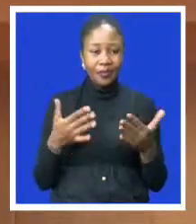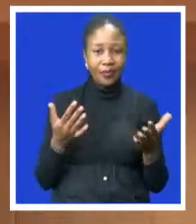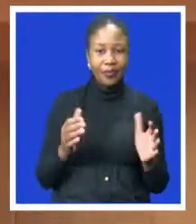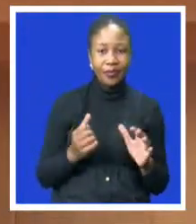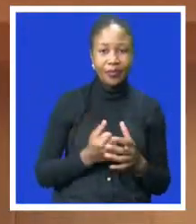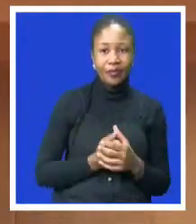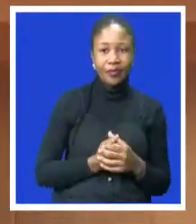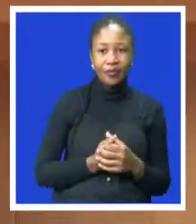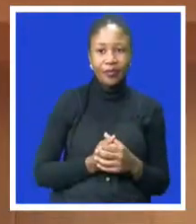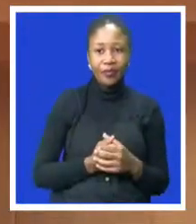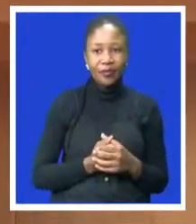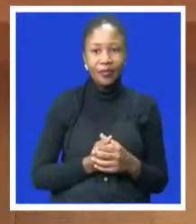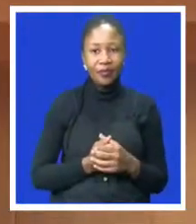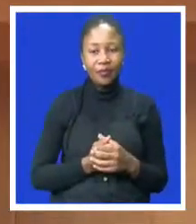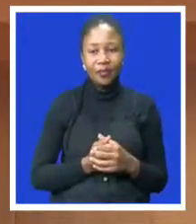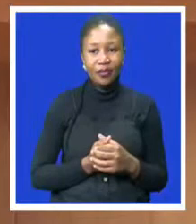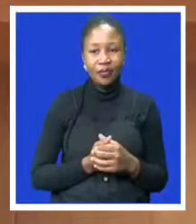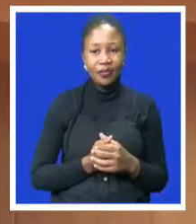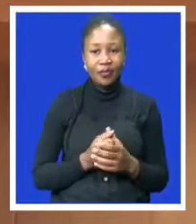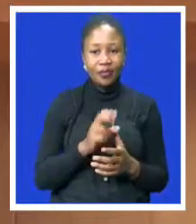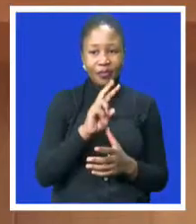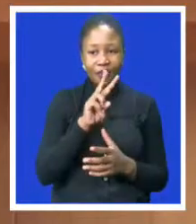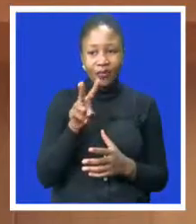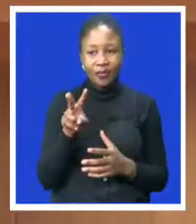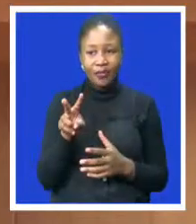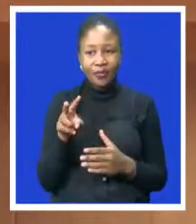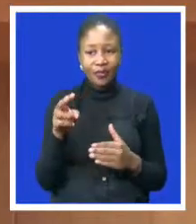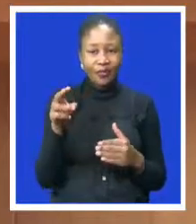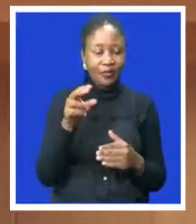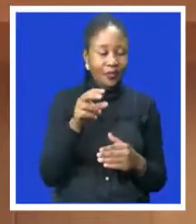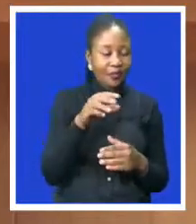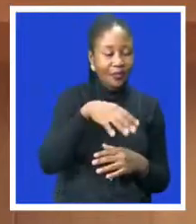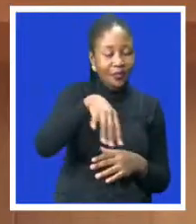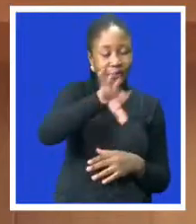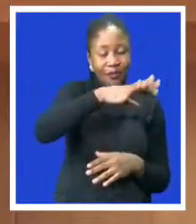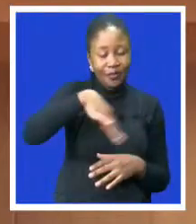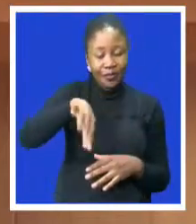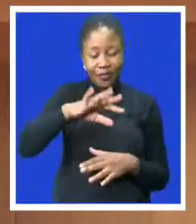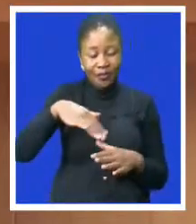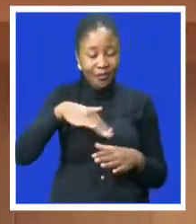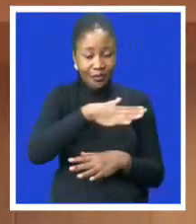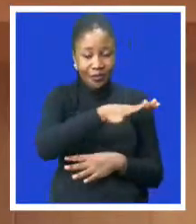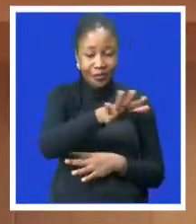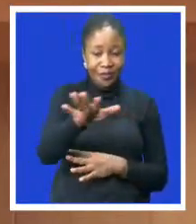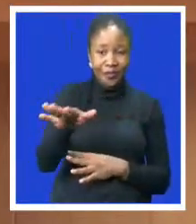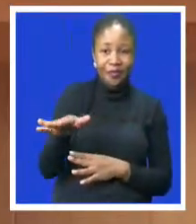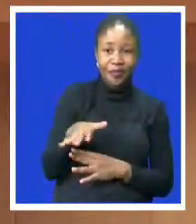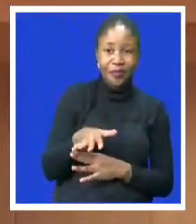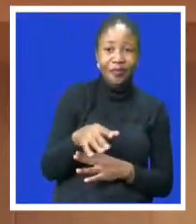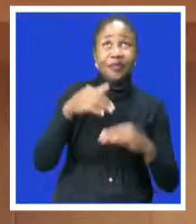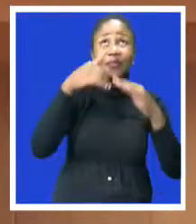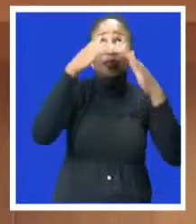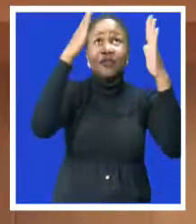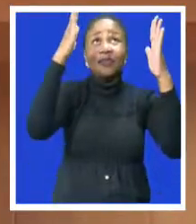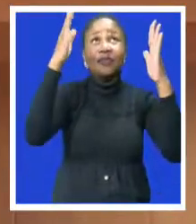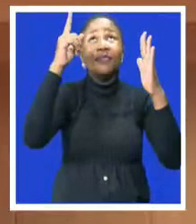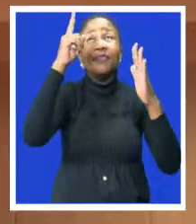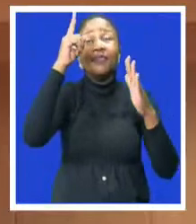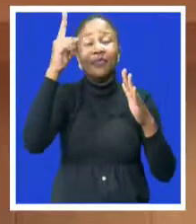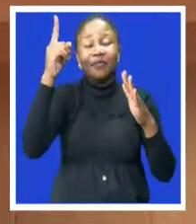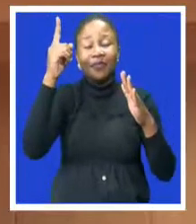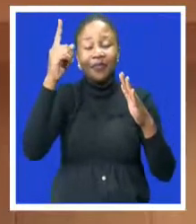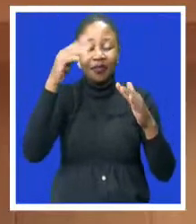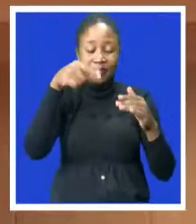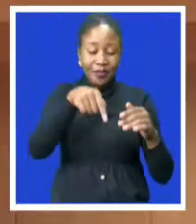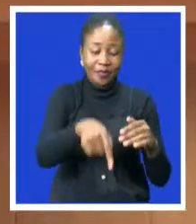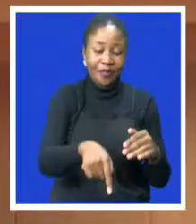sky, down in the sea and land. Look very close in everything around you. Up in the